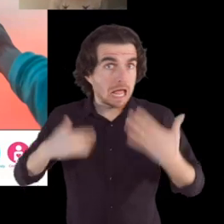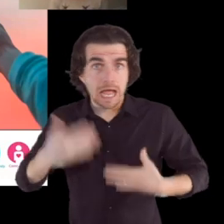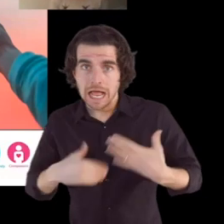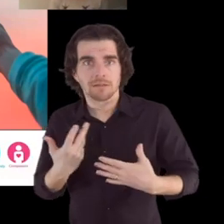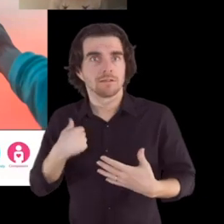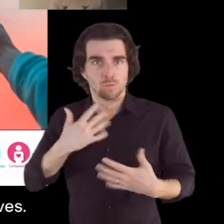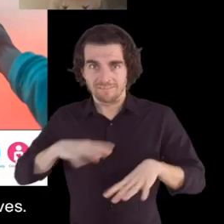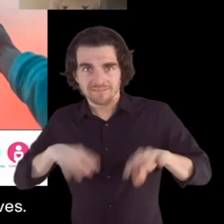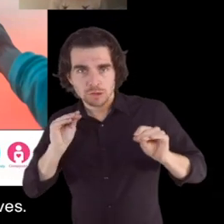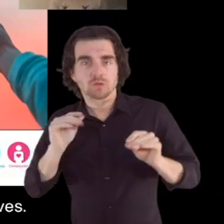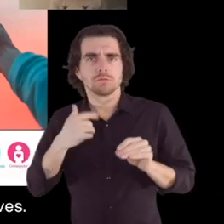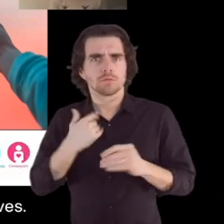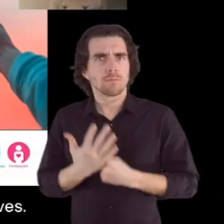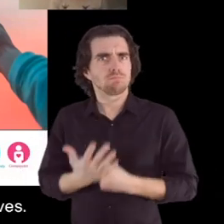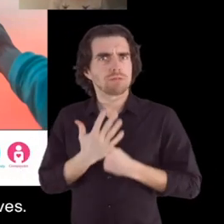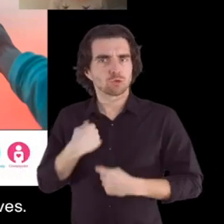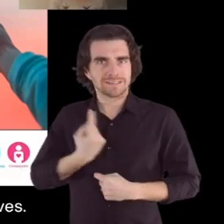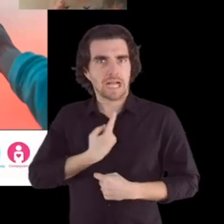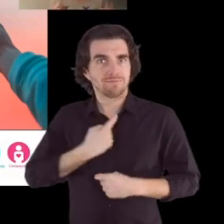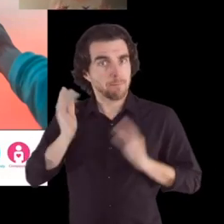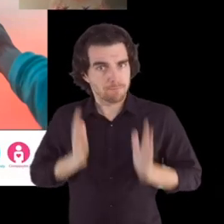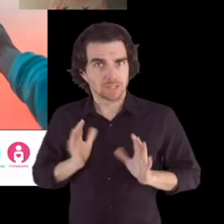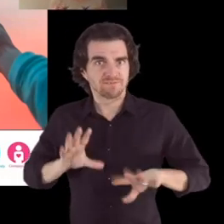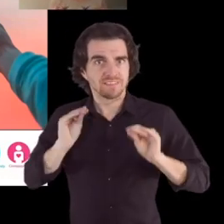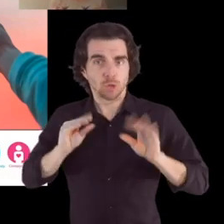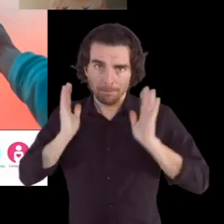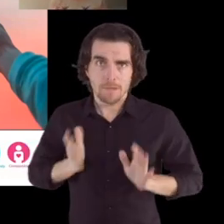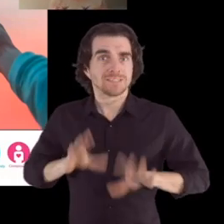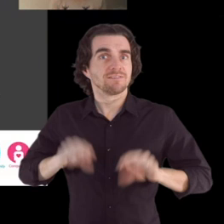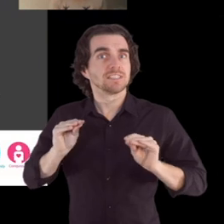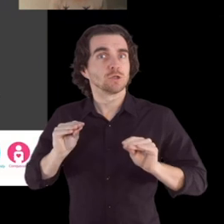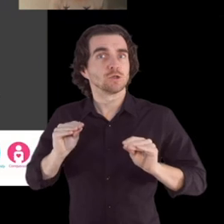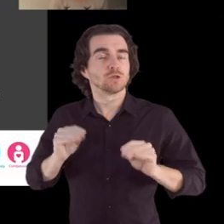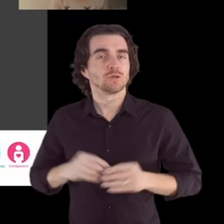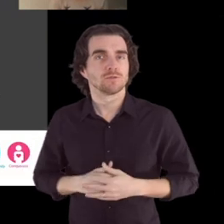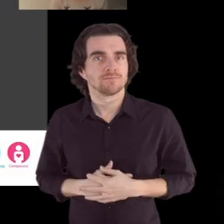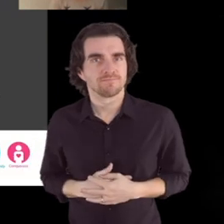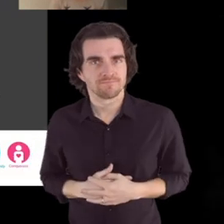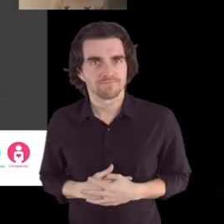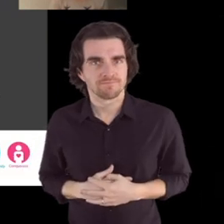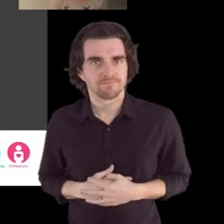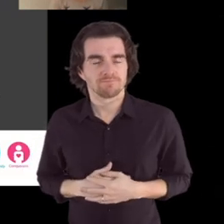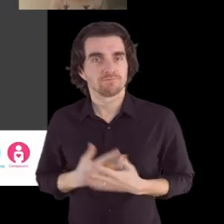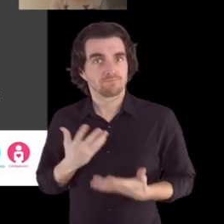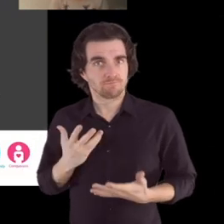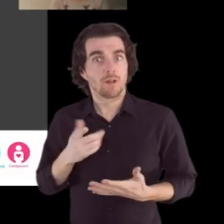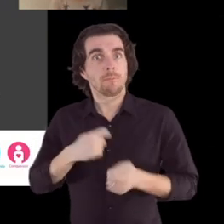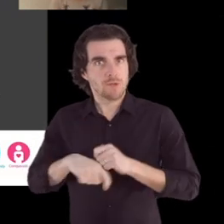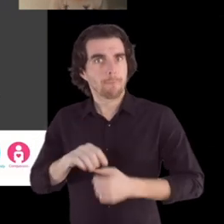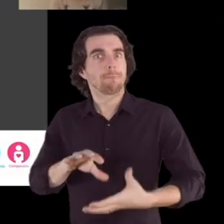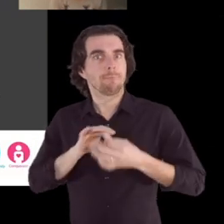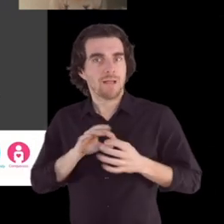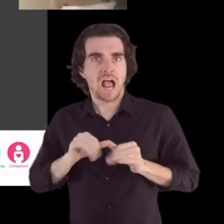finish this, and we put a lot of pressure on ourselves. I have to get this done. And it affects how we